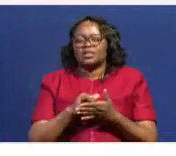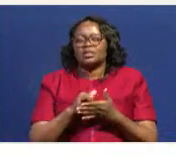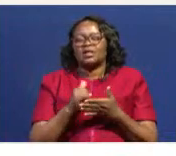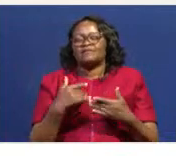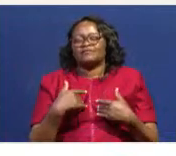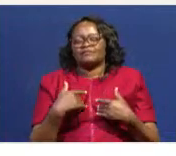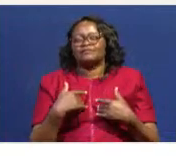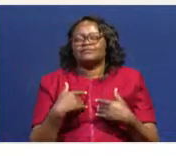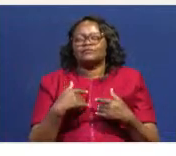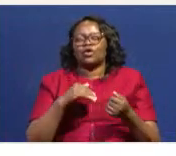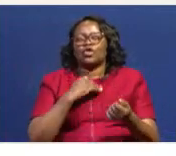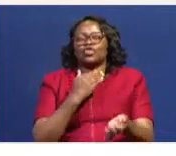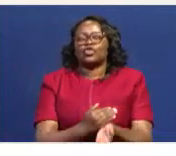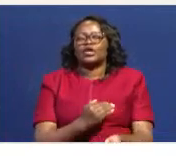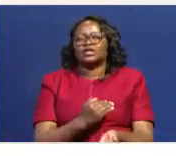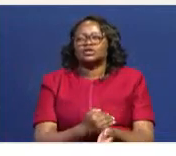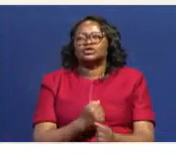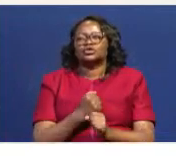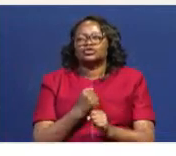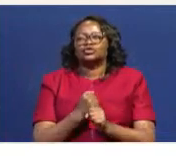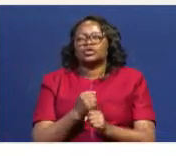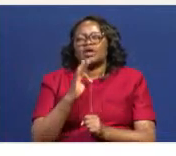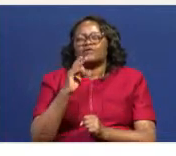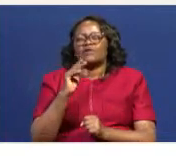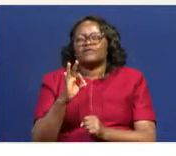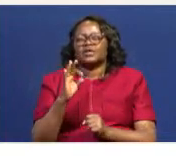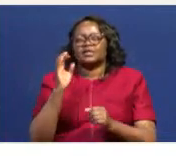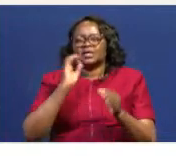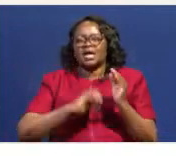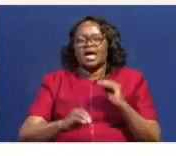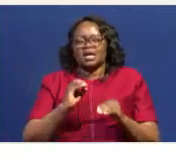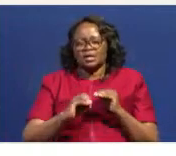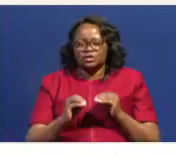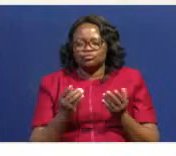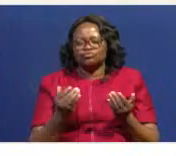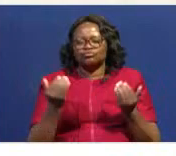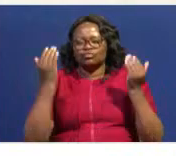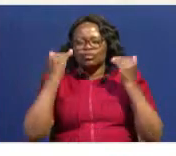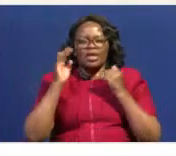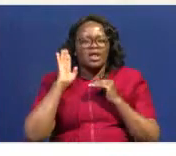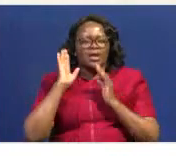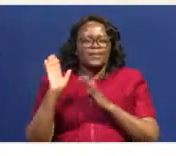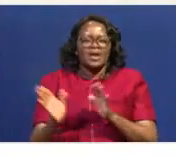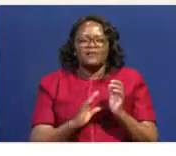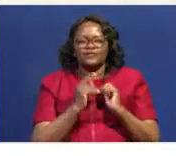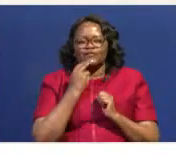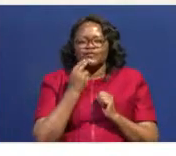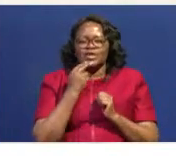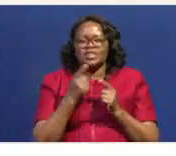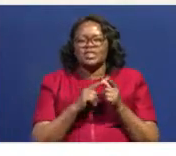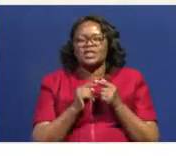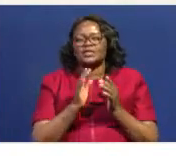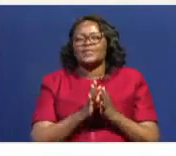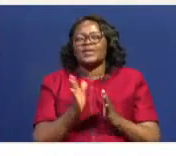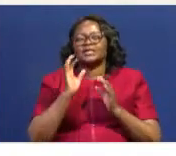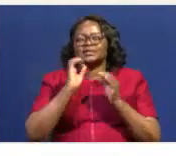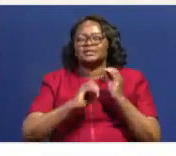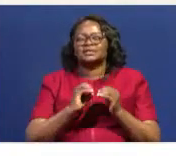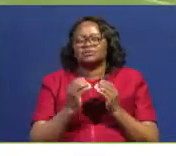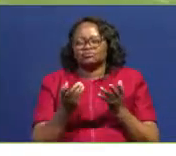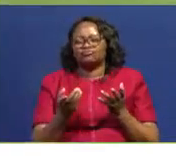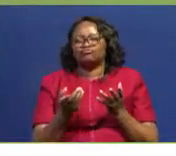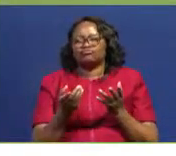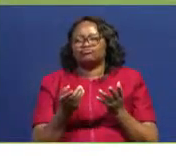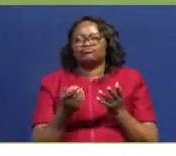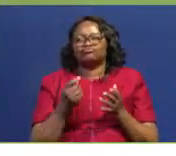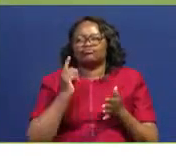have legitimate authority to conduct FKF elections. The court hearing is set for Tuesday. Now, the branch elections had forced